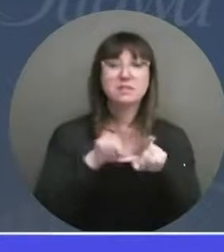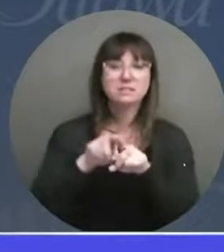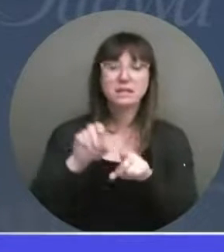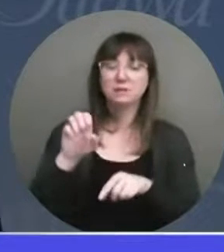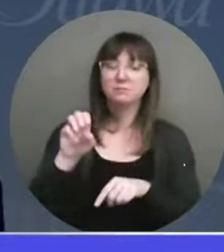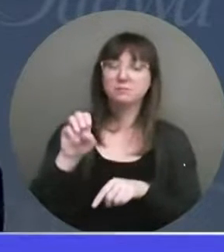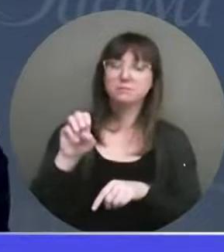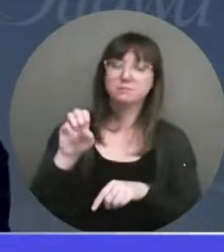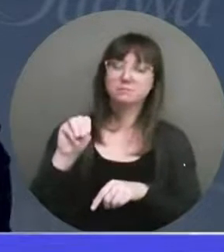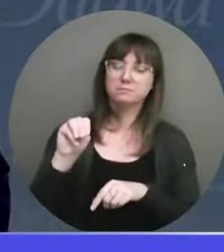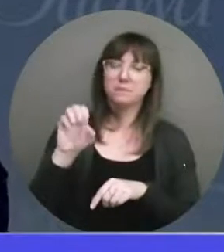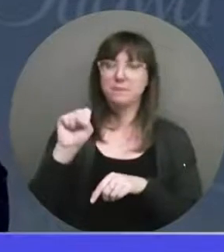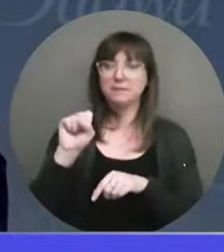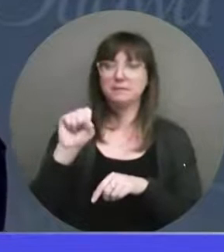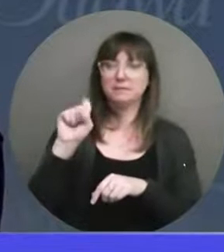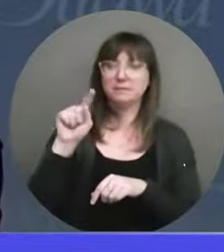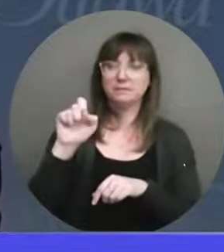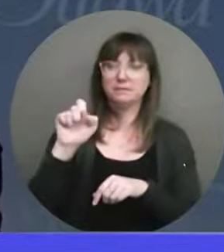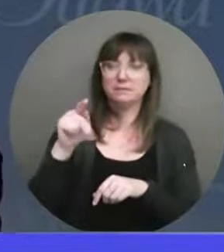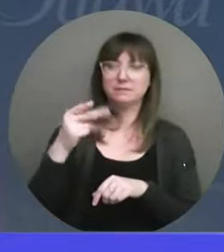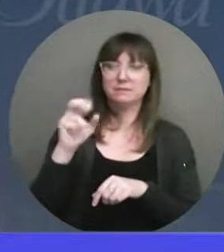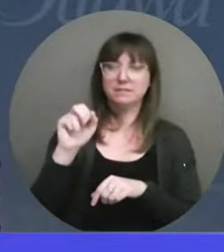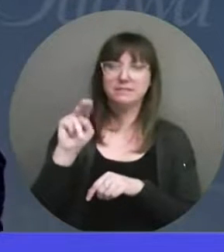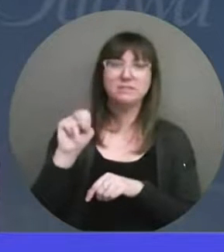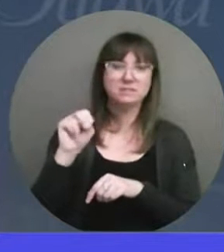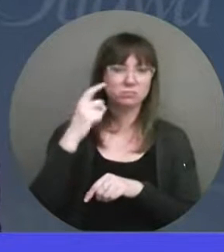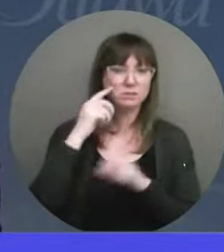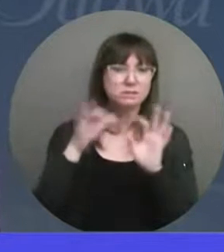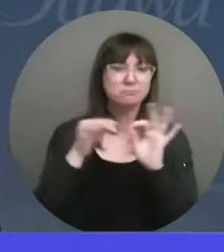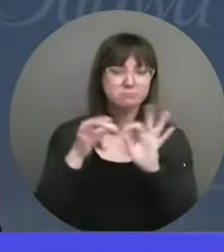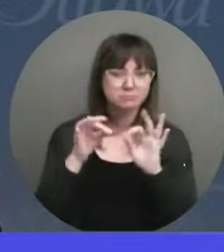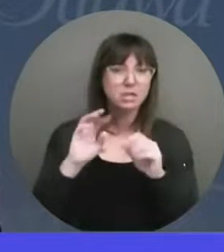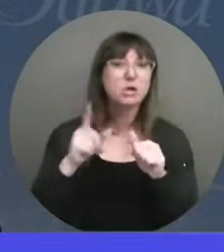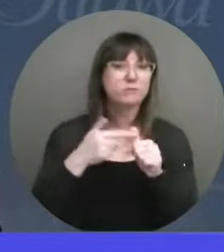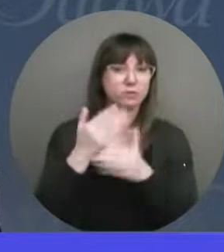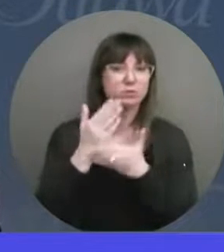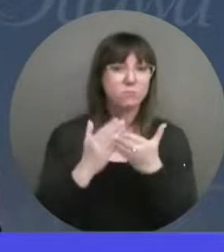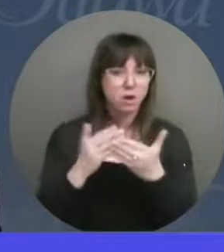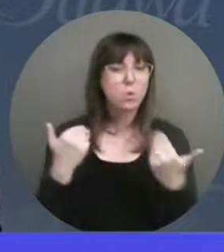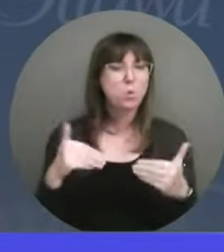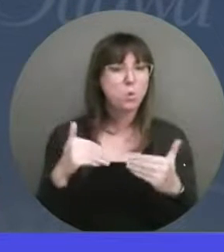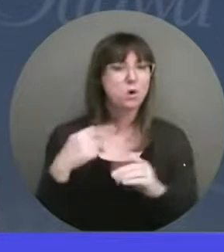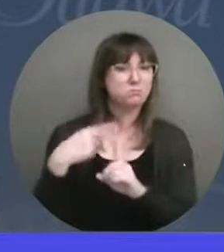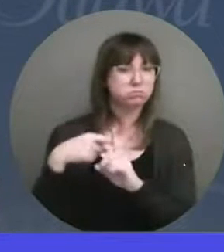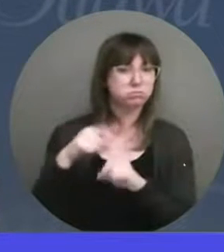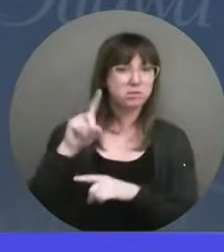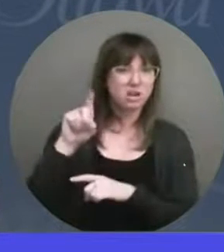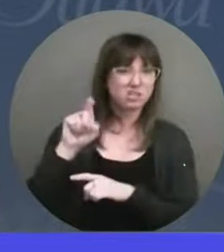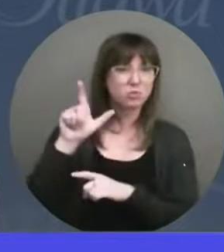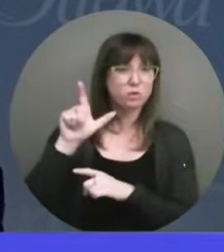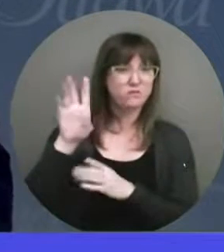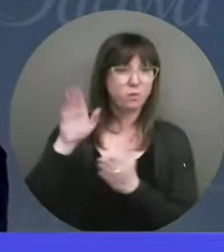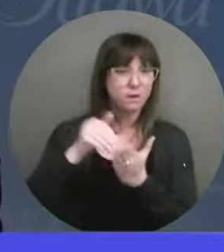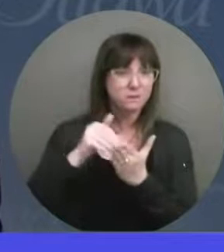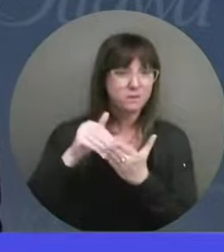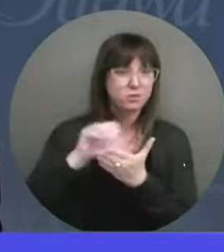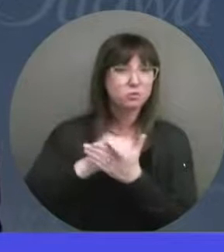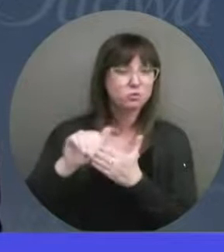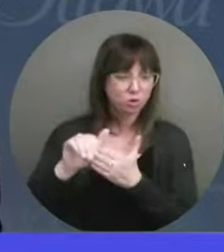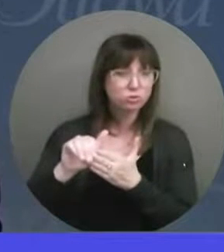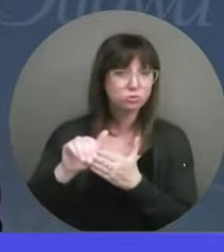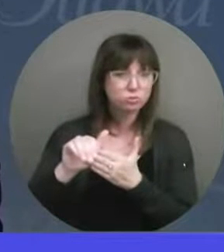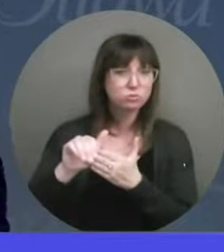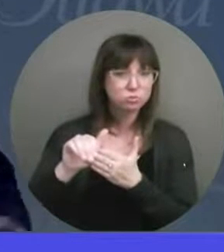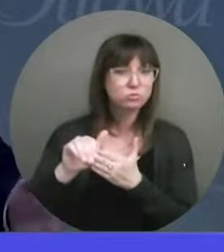the first step, the first stage has been very, very positive. We're talking about $124 million